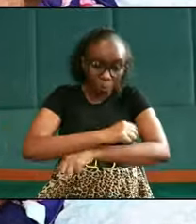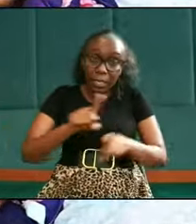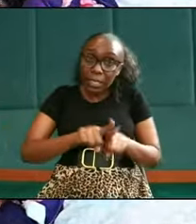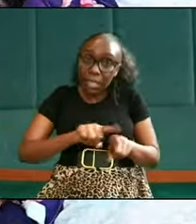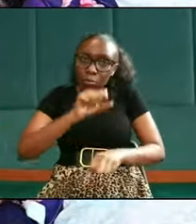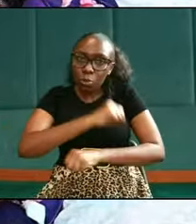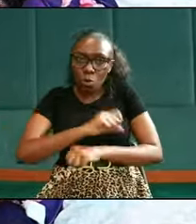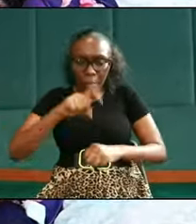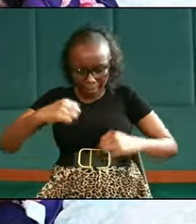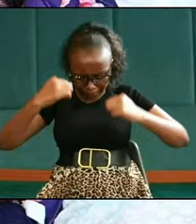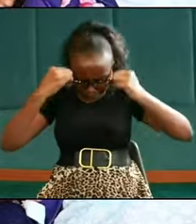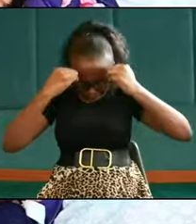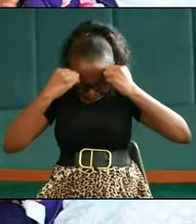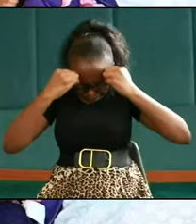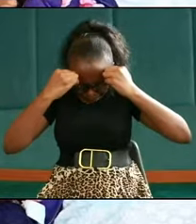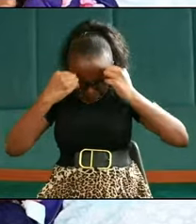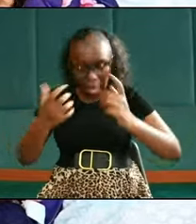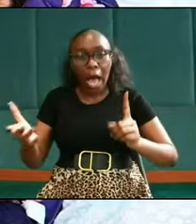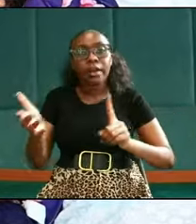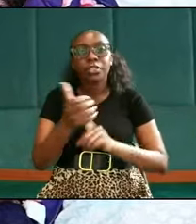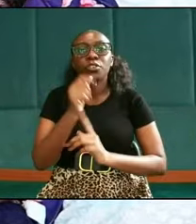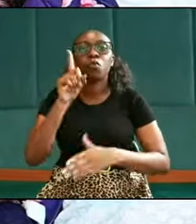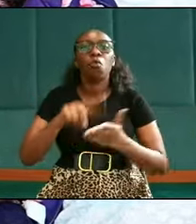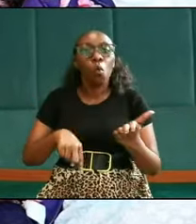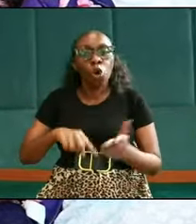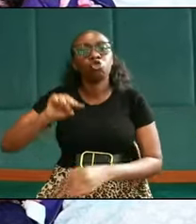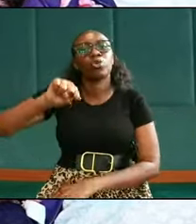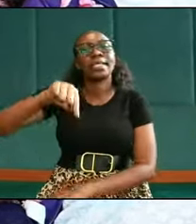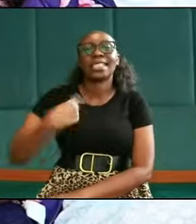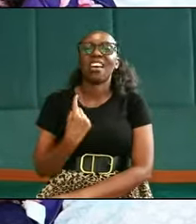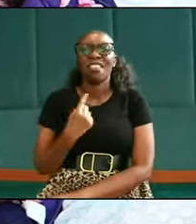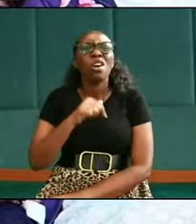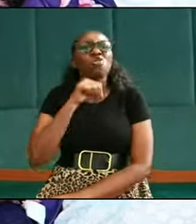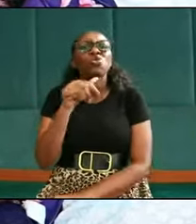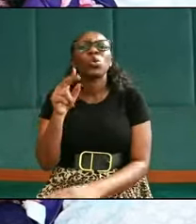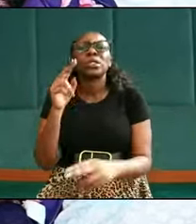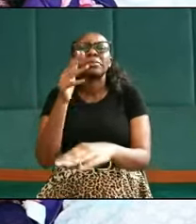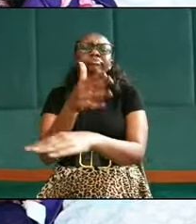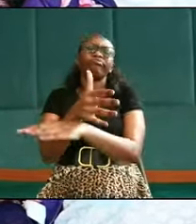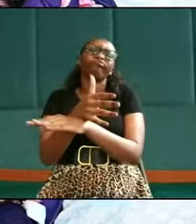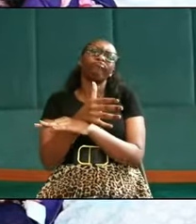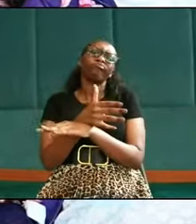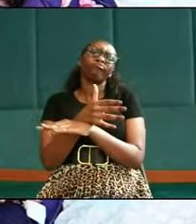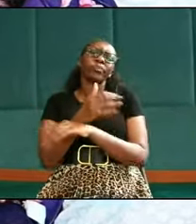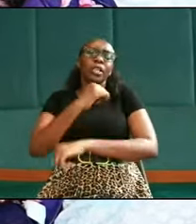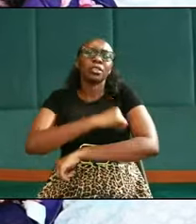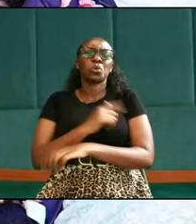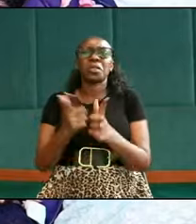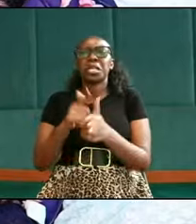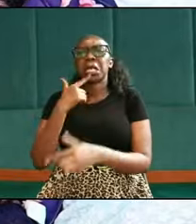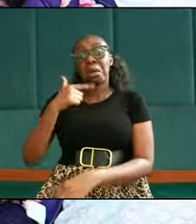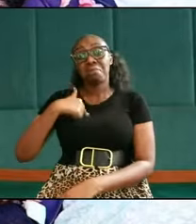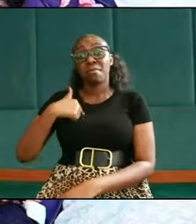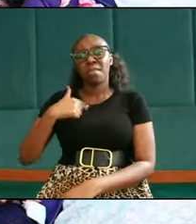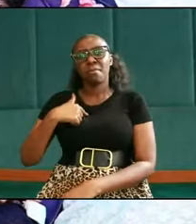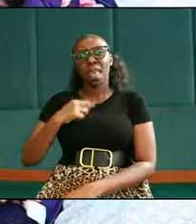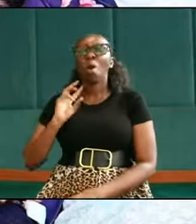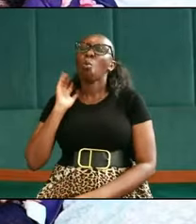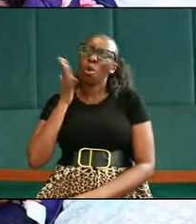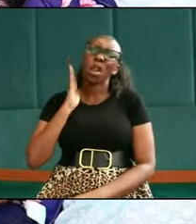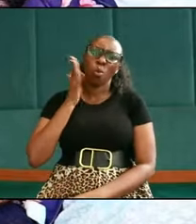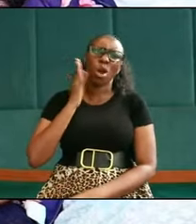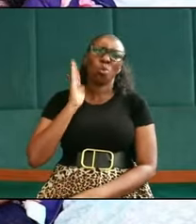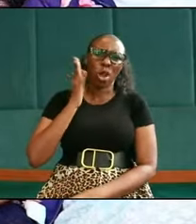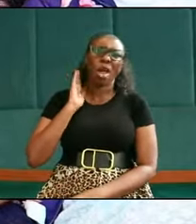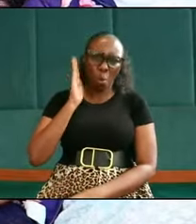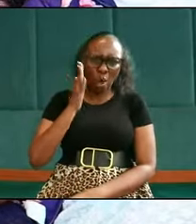hard and get what we deserve. Okay? We are not going to sit there and say, I will pass exams. Right? Even in church, we are